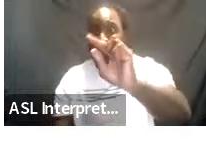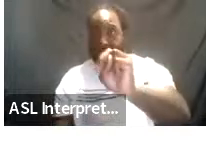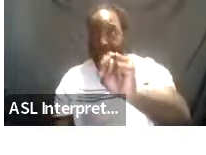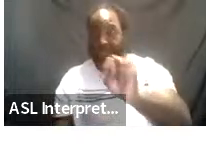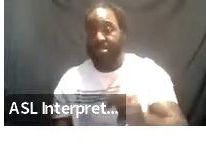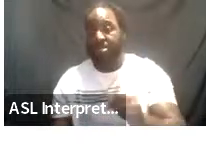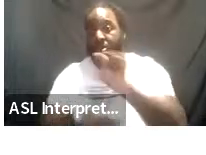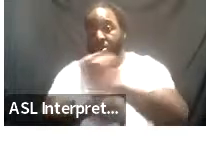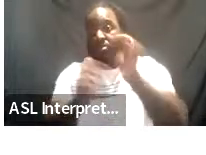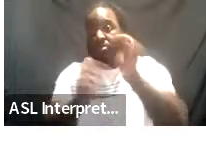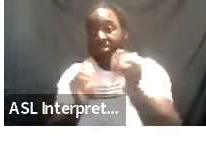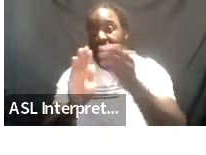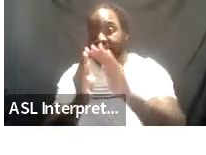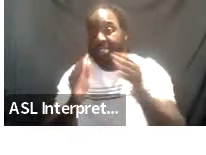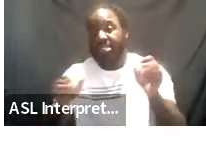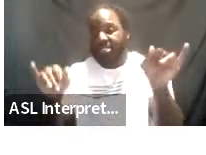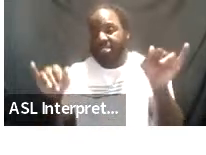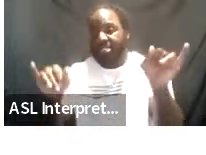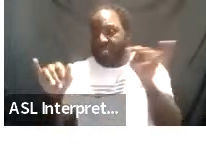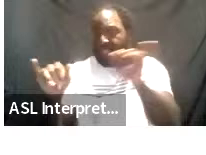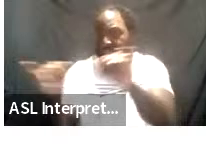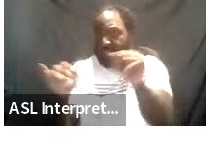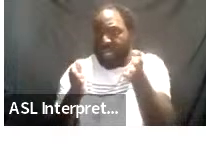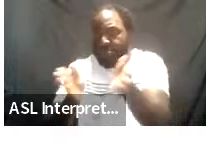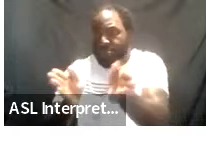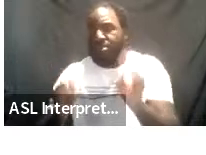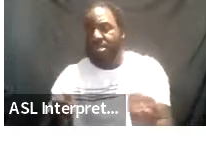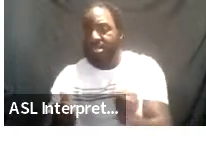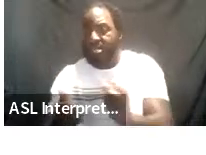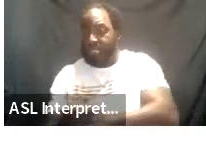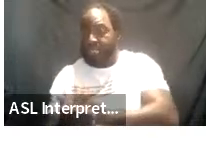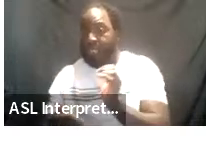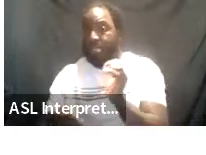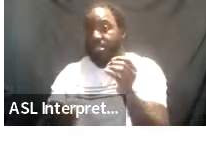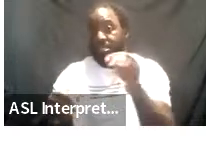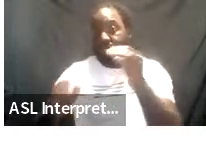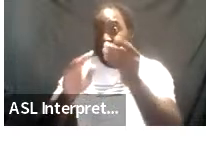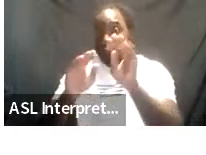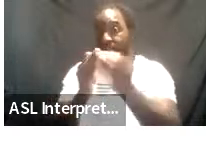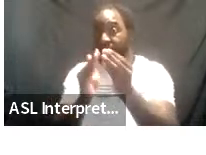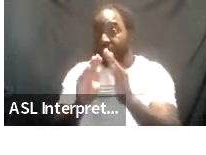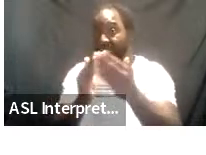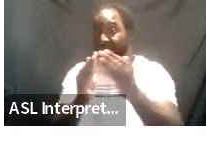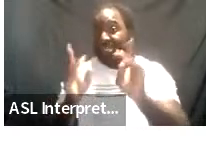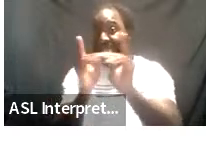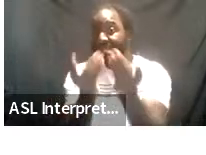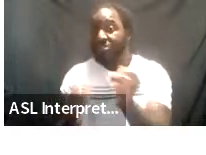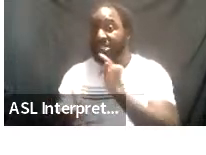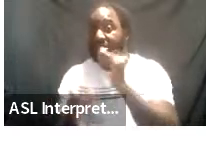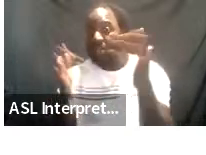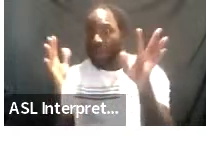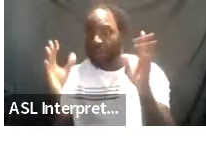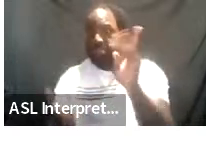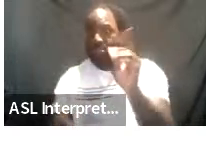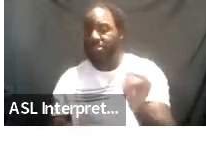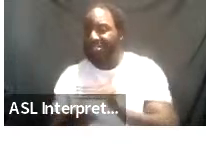way perhaps the City Council Land Use Division is doing right now? Is that something that you're